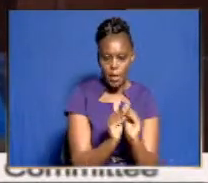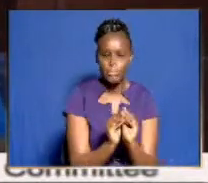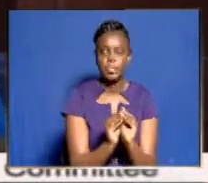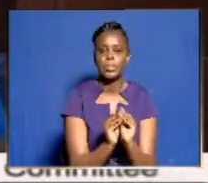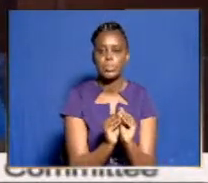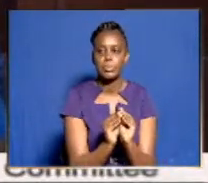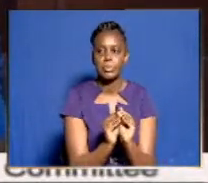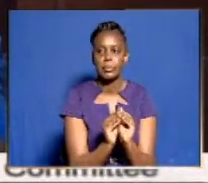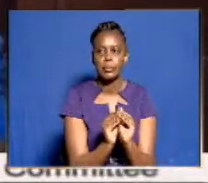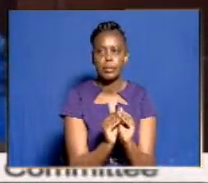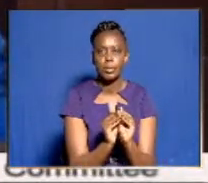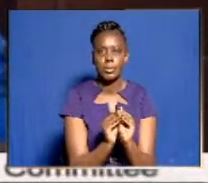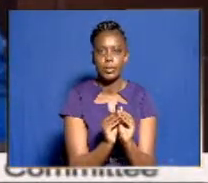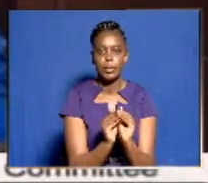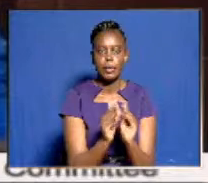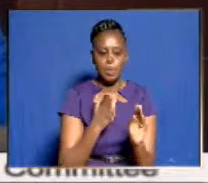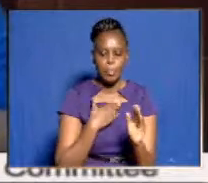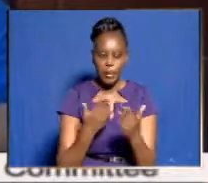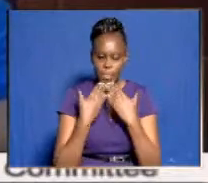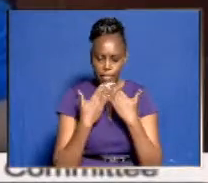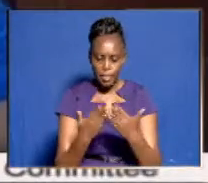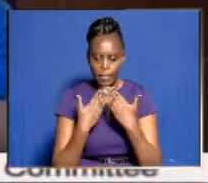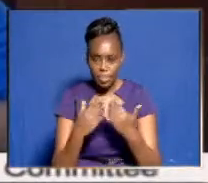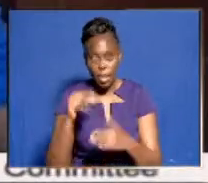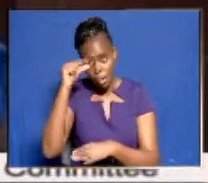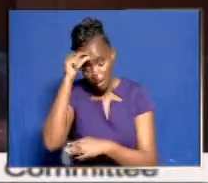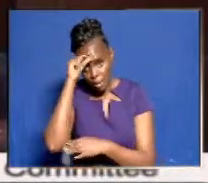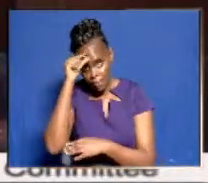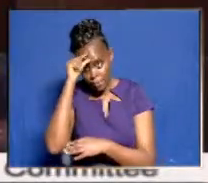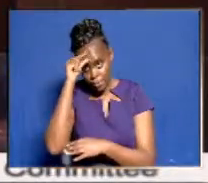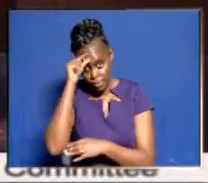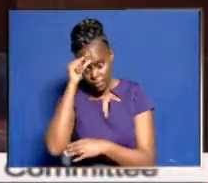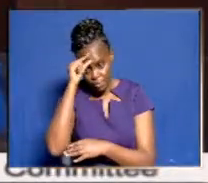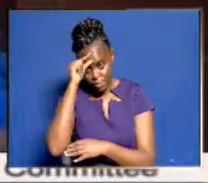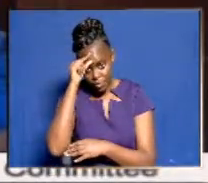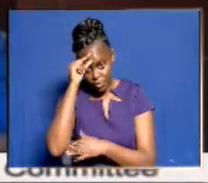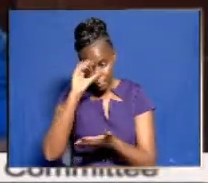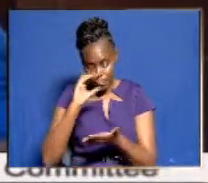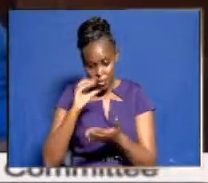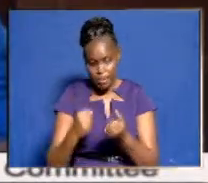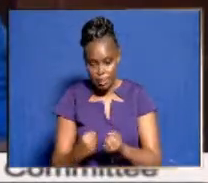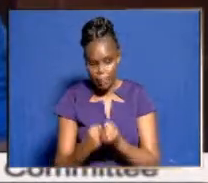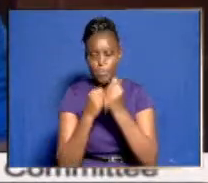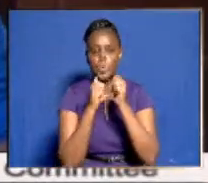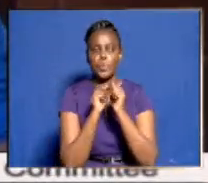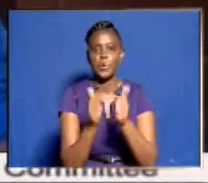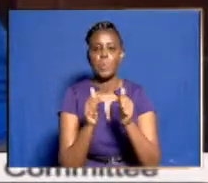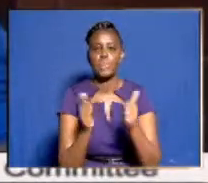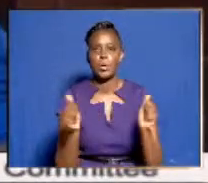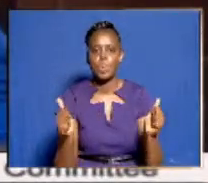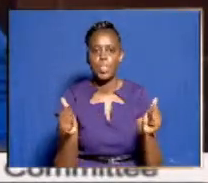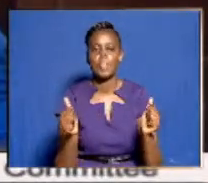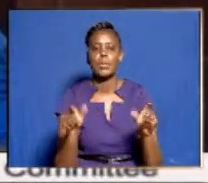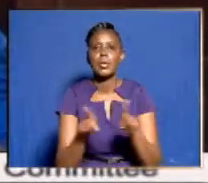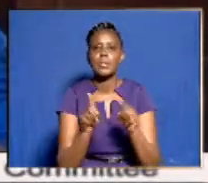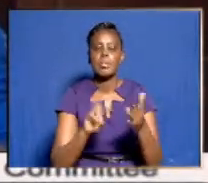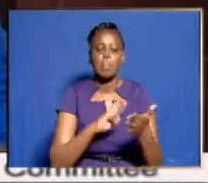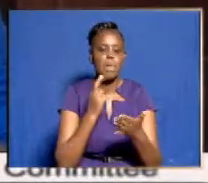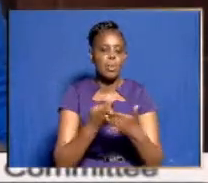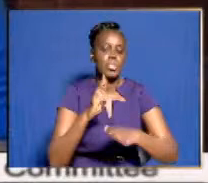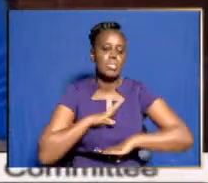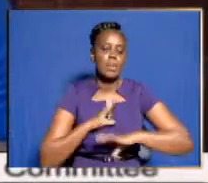and I want to take this opportunity to thank the government for according us the support, even if the resources are not